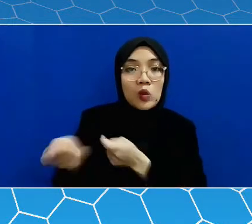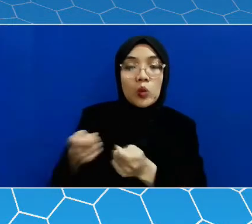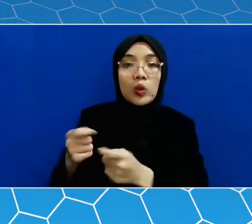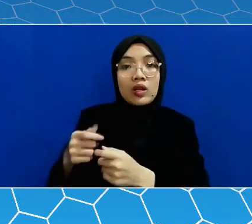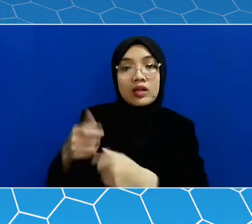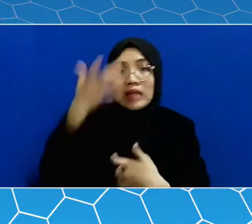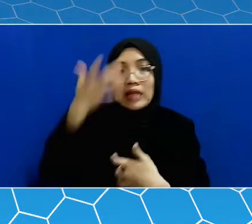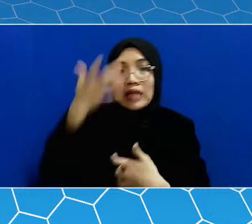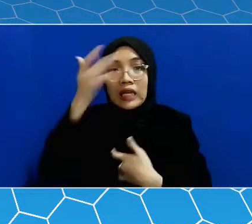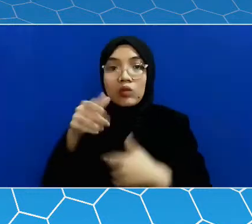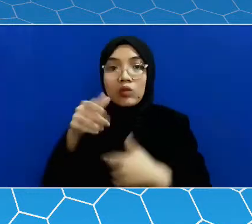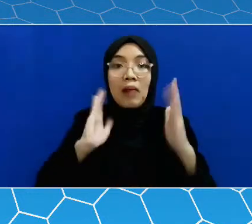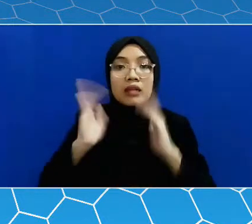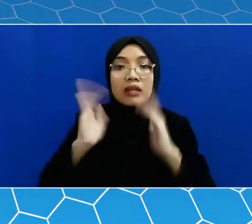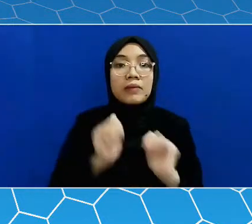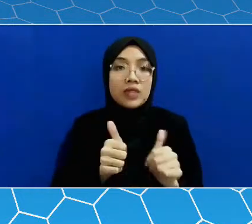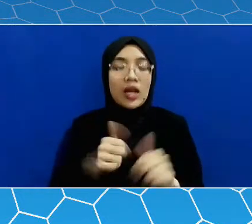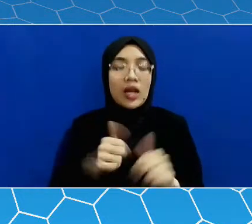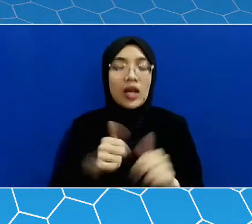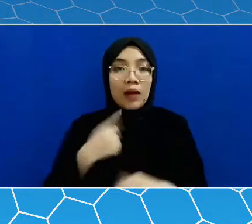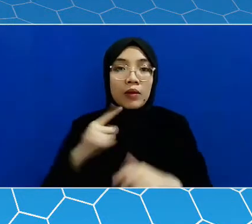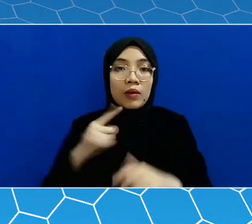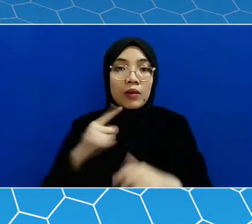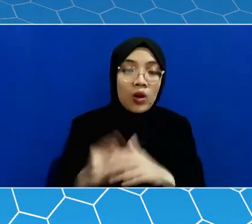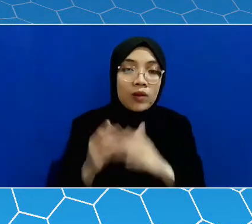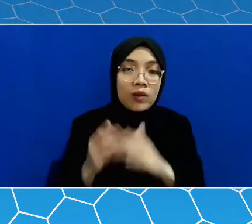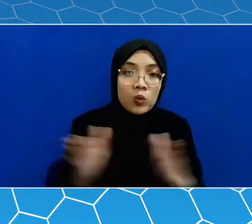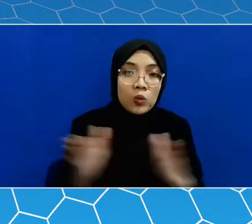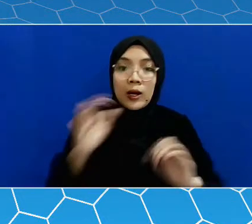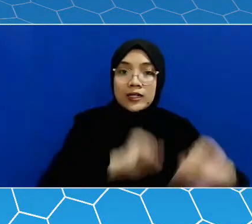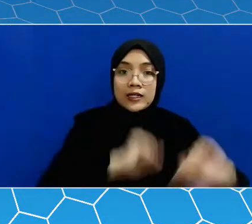why we started to open up our activities and